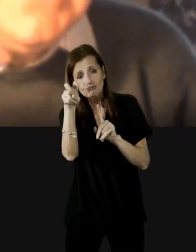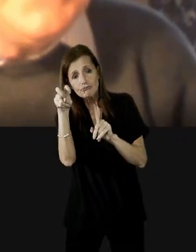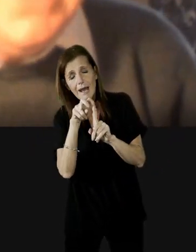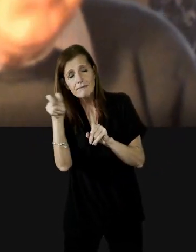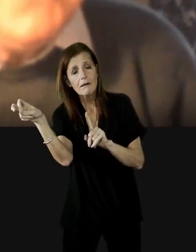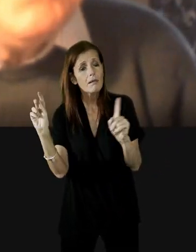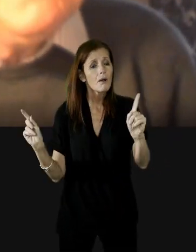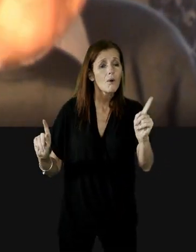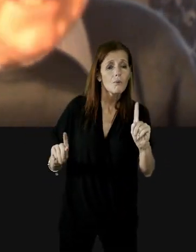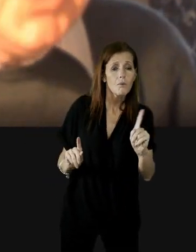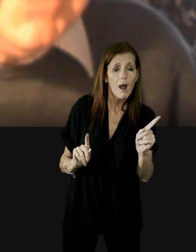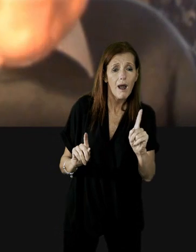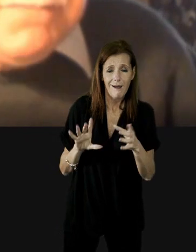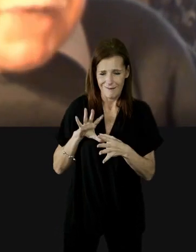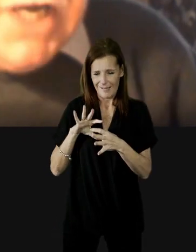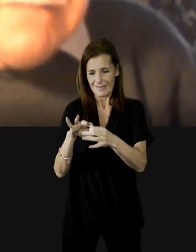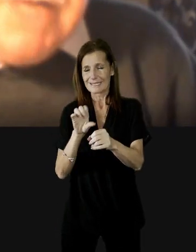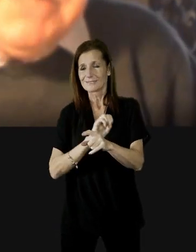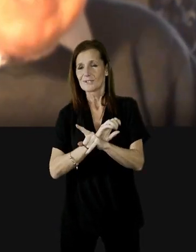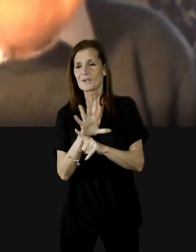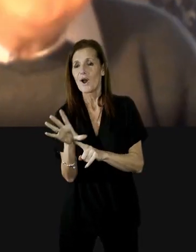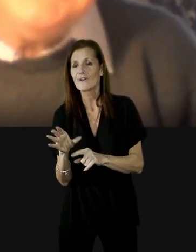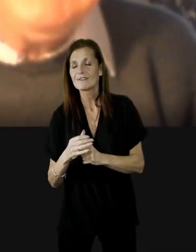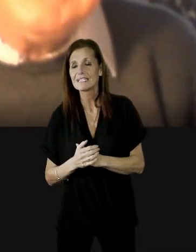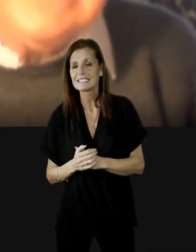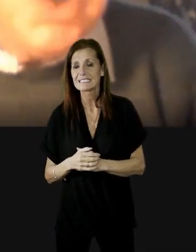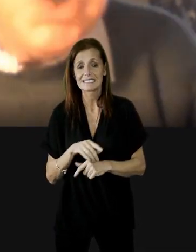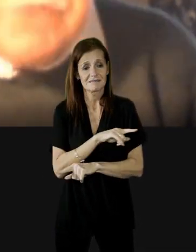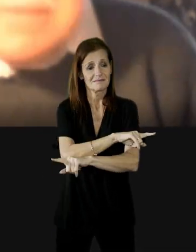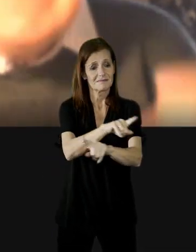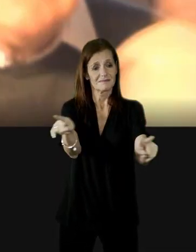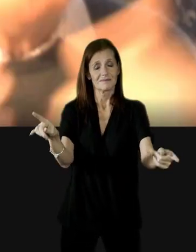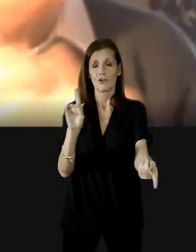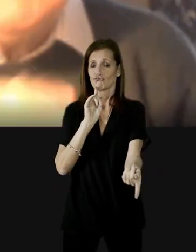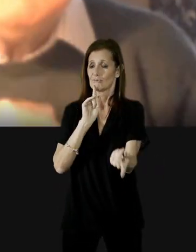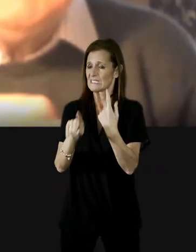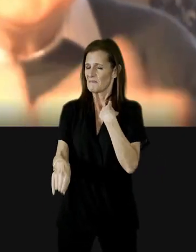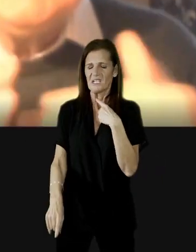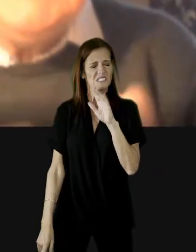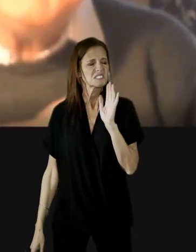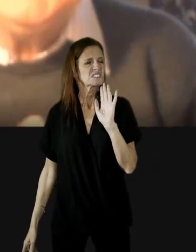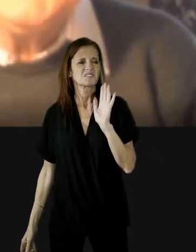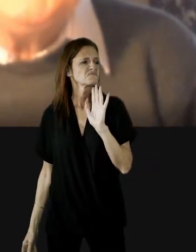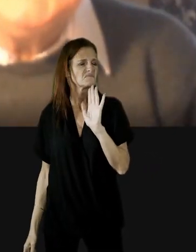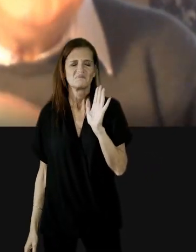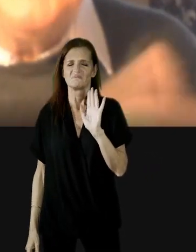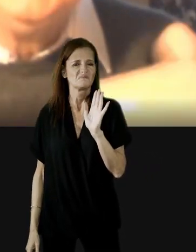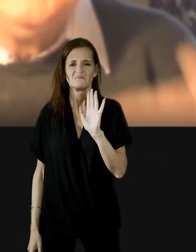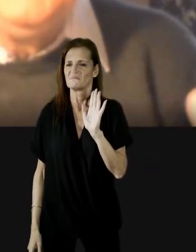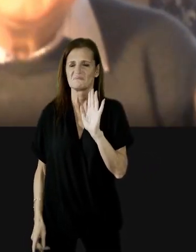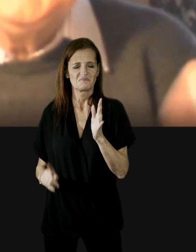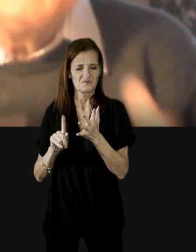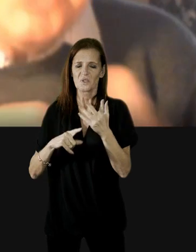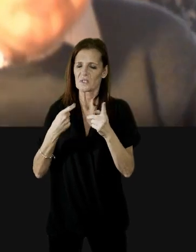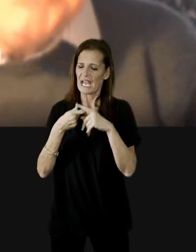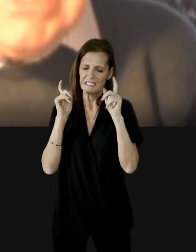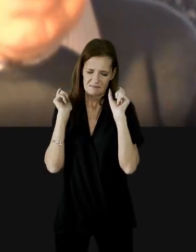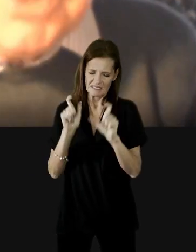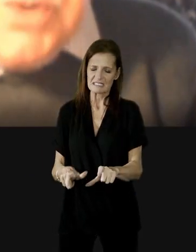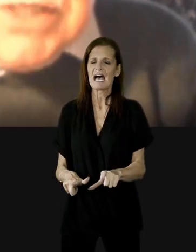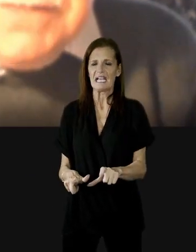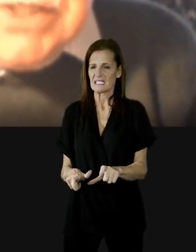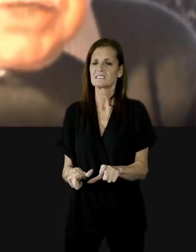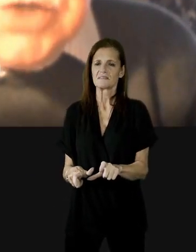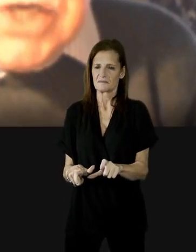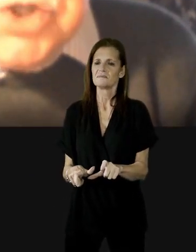were and how they would be affected by the pandemic and emerging from it, very much the message that we got was that the UK was